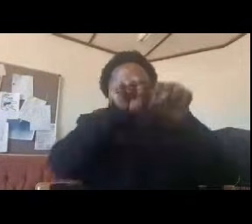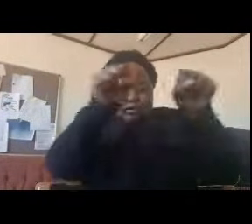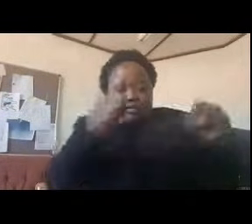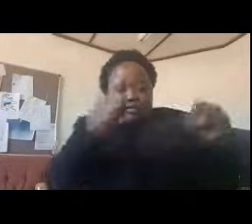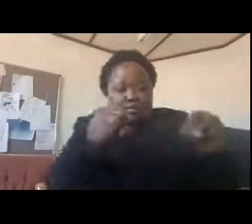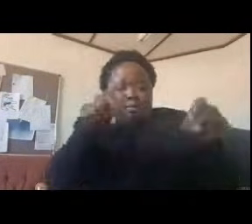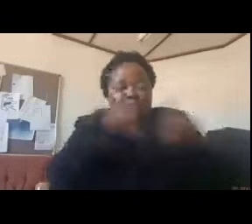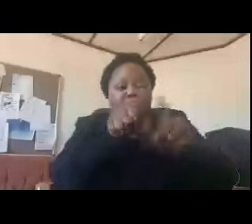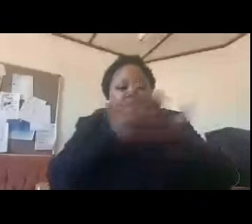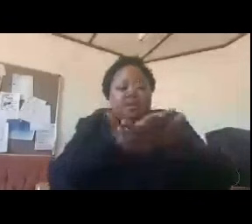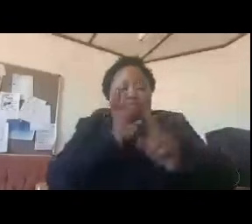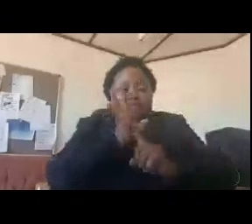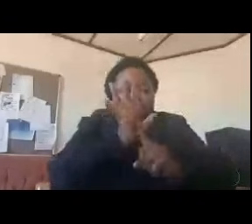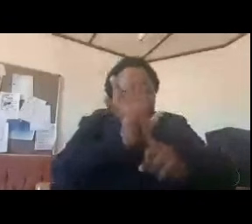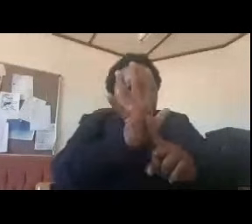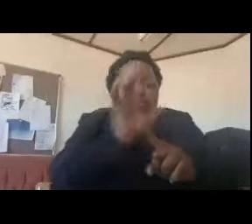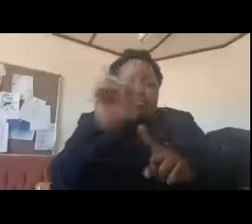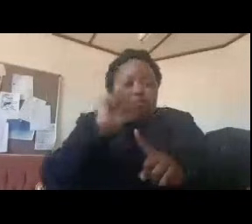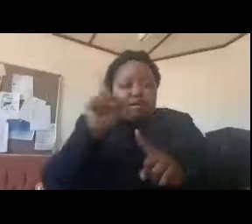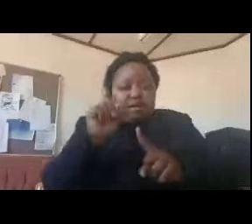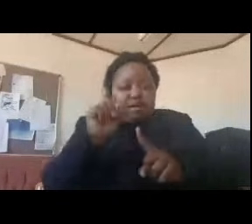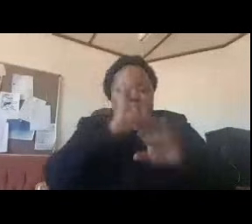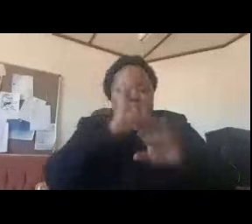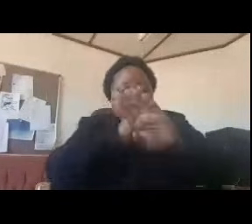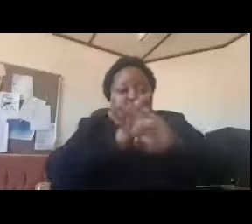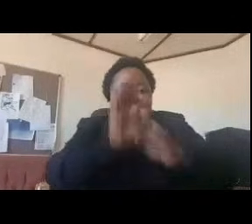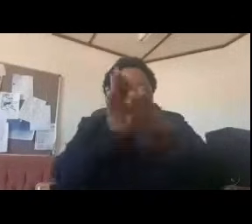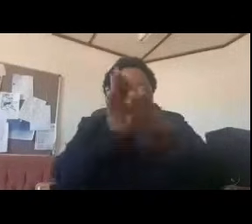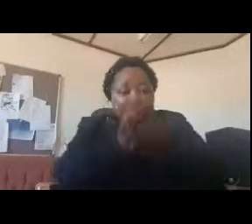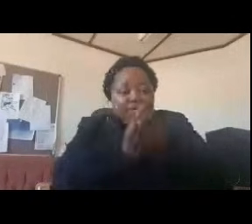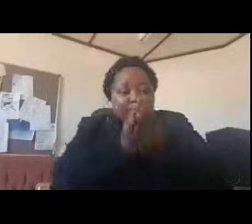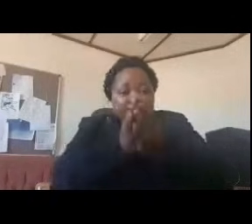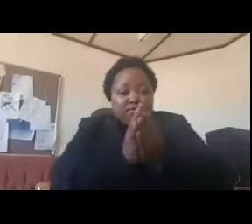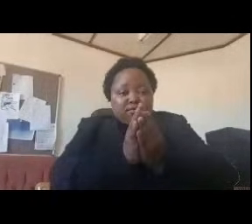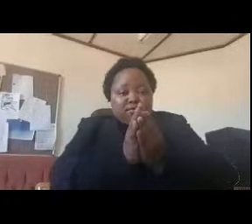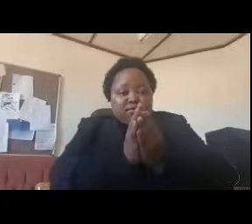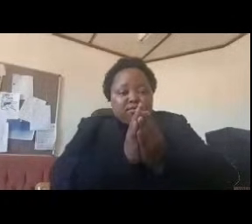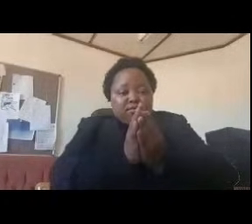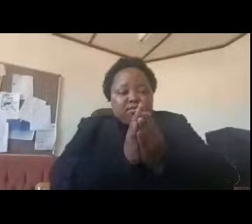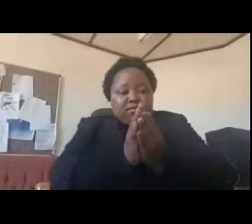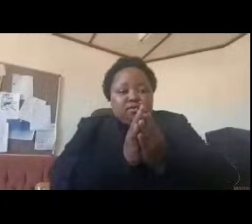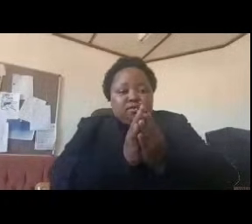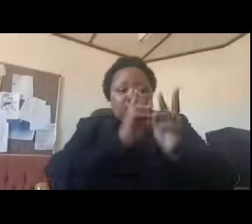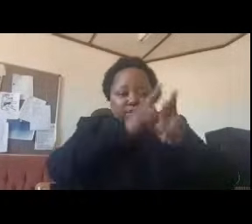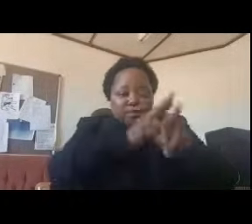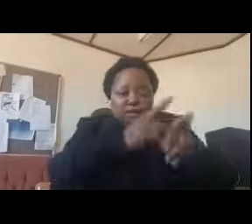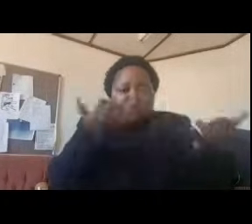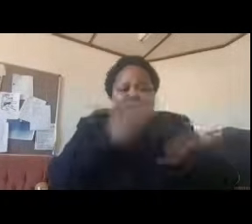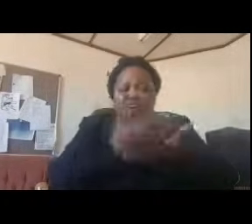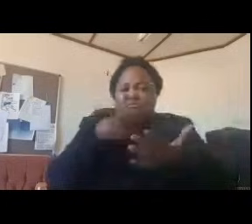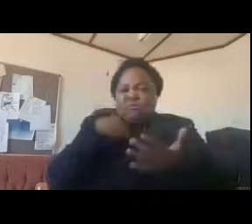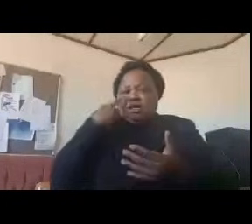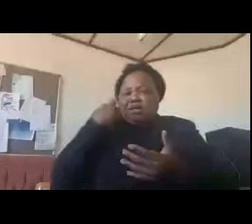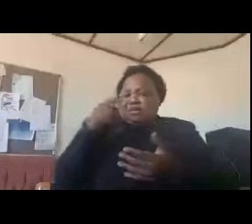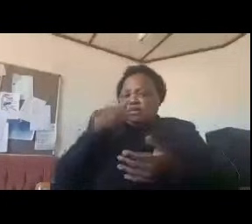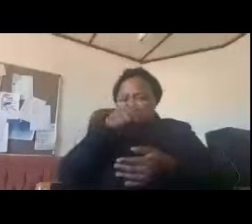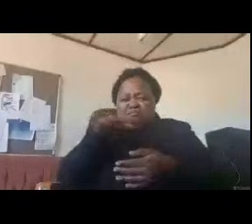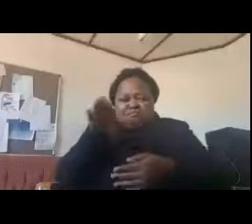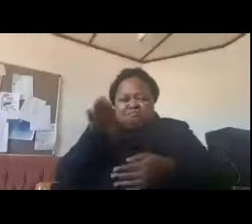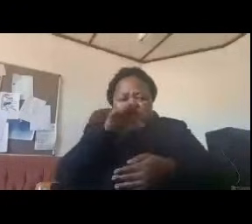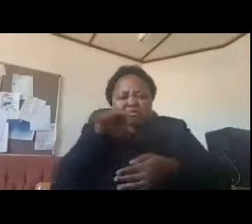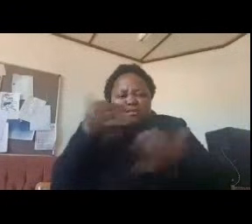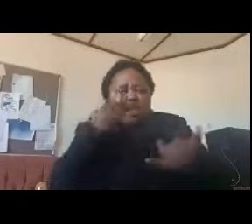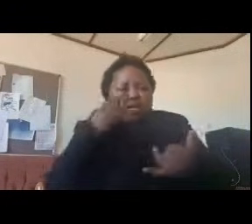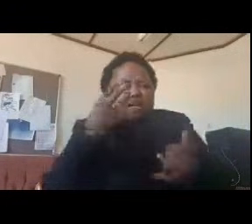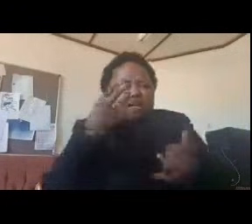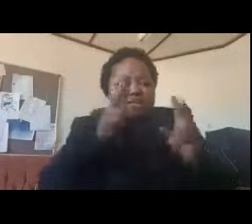safety, respect, and quality. I look around this platform where you are, and I see the people who have built